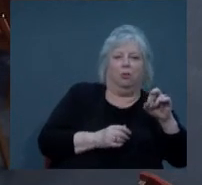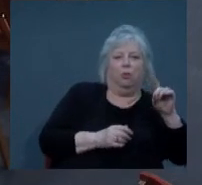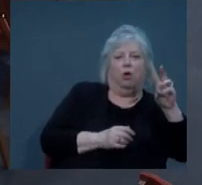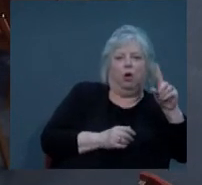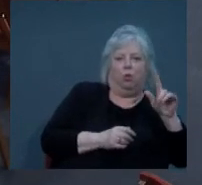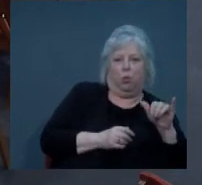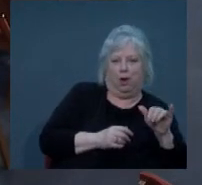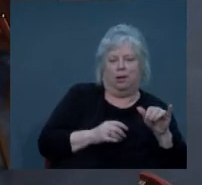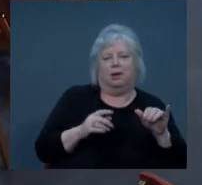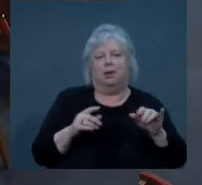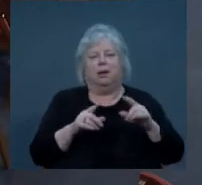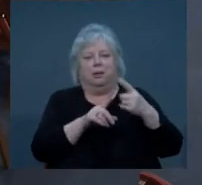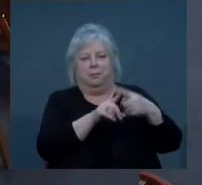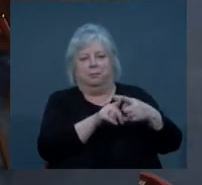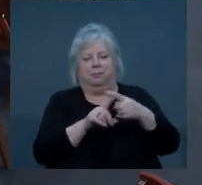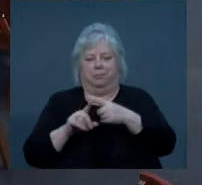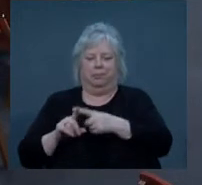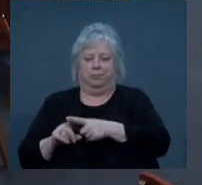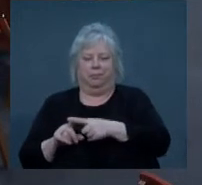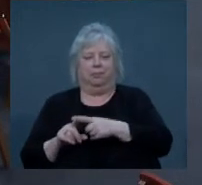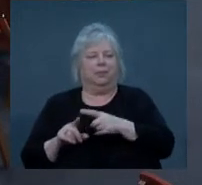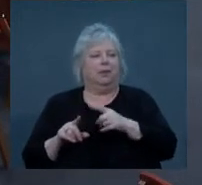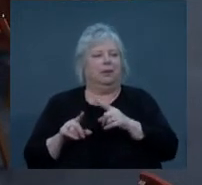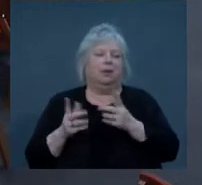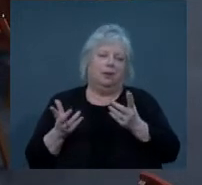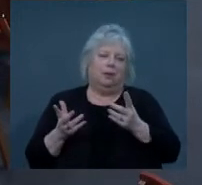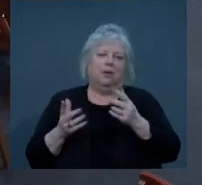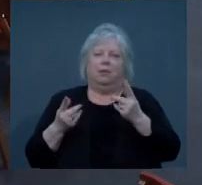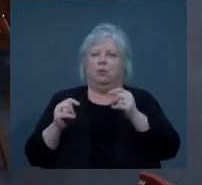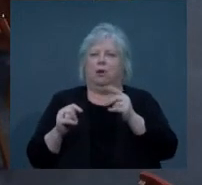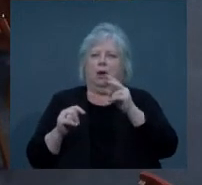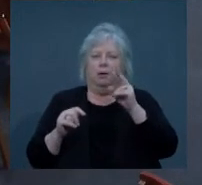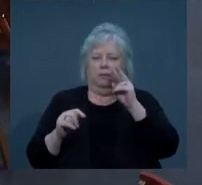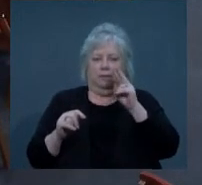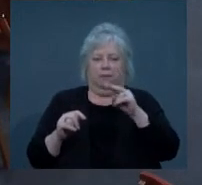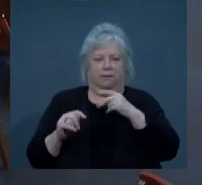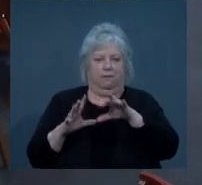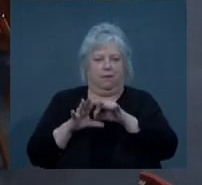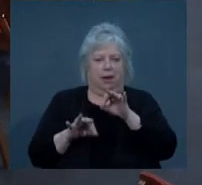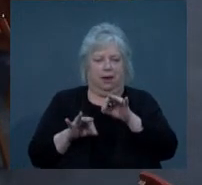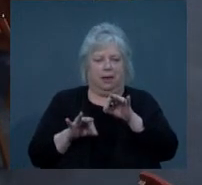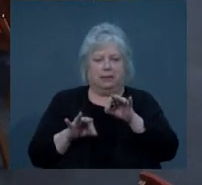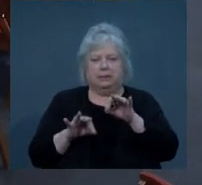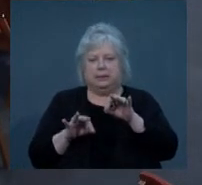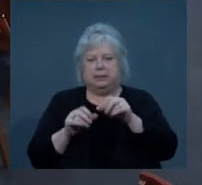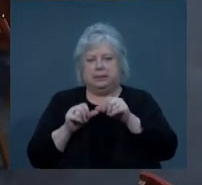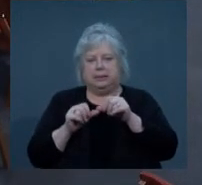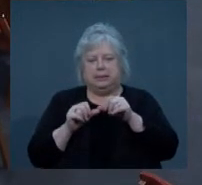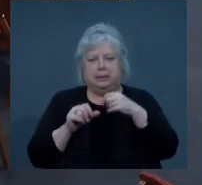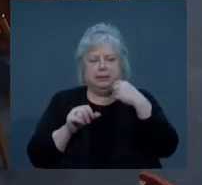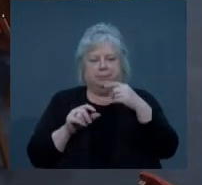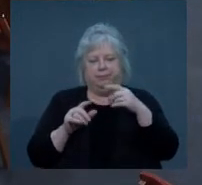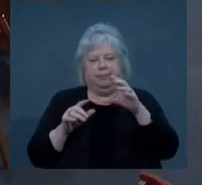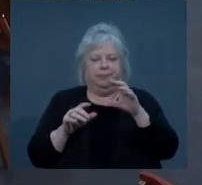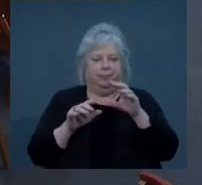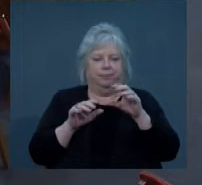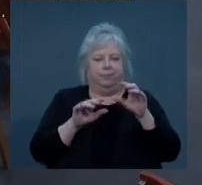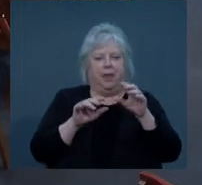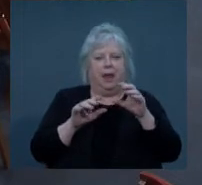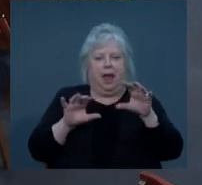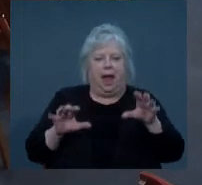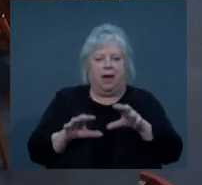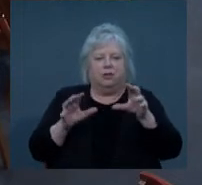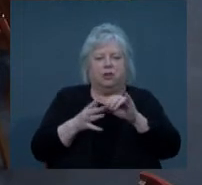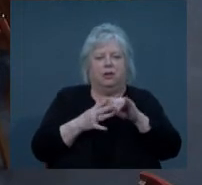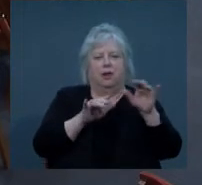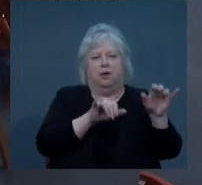Gale Oil will come up again. So I'm trying to look for consistency and precedent and